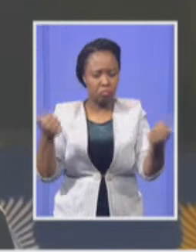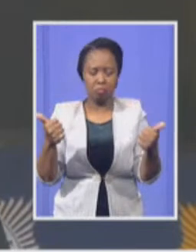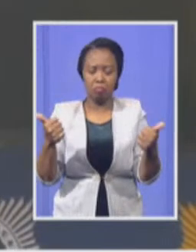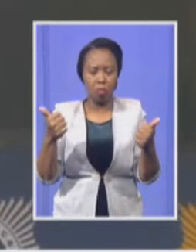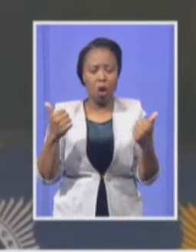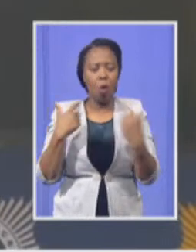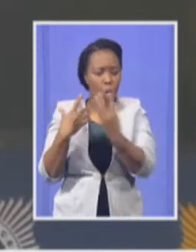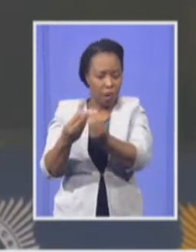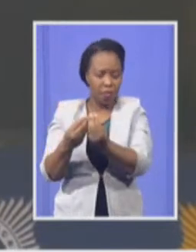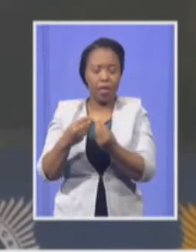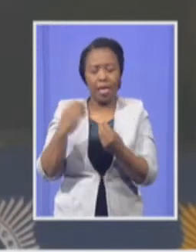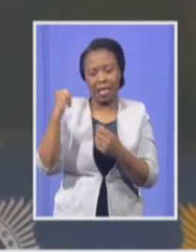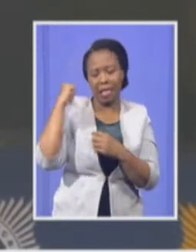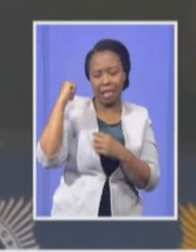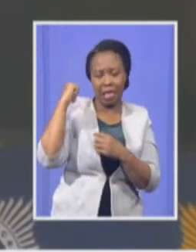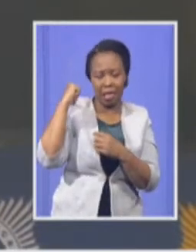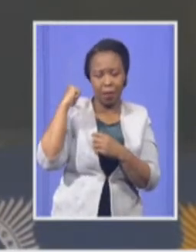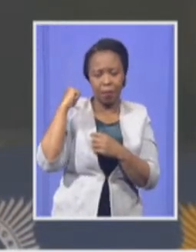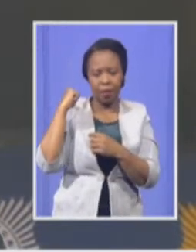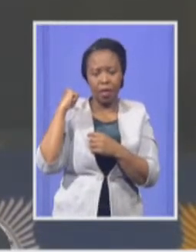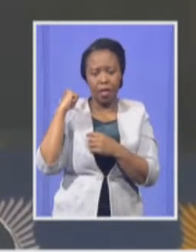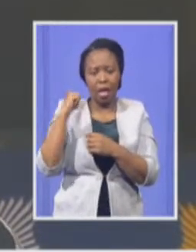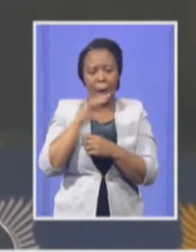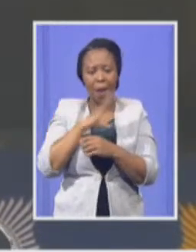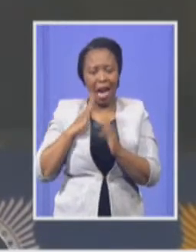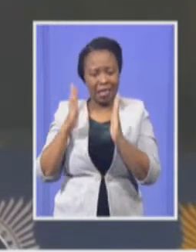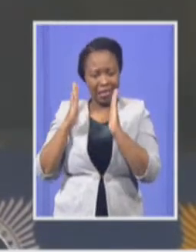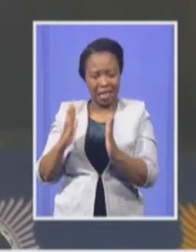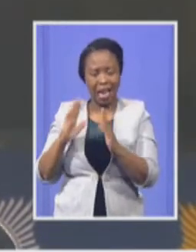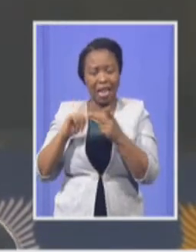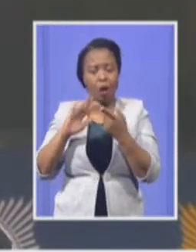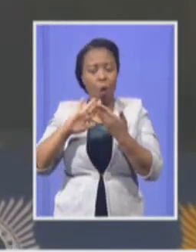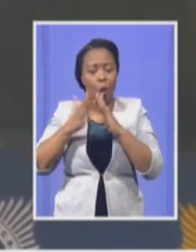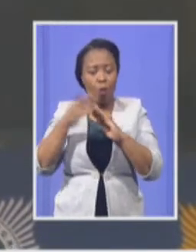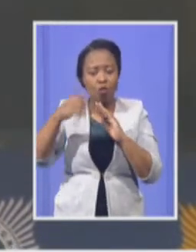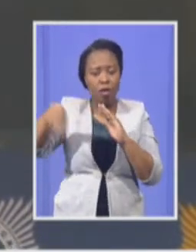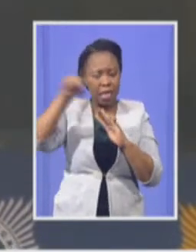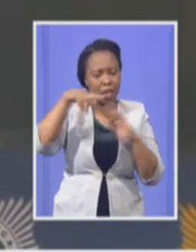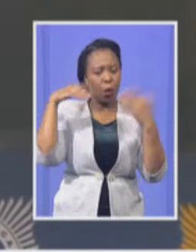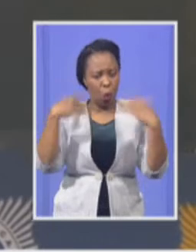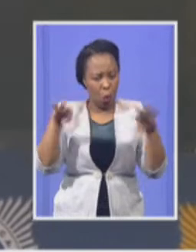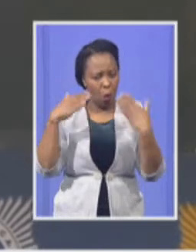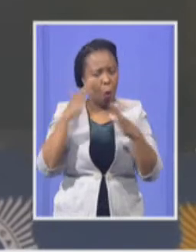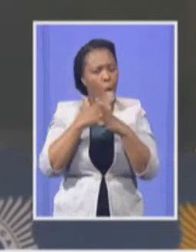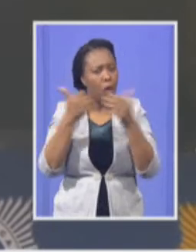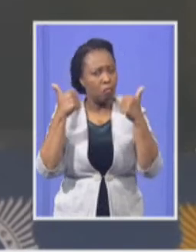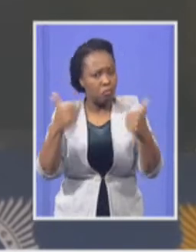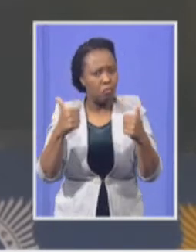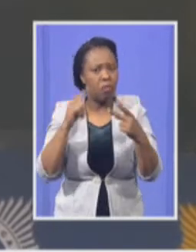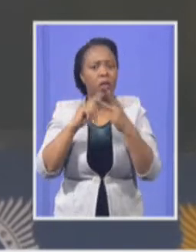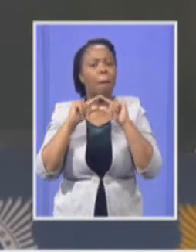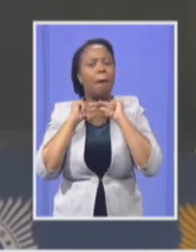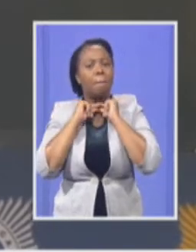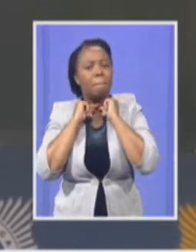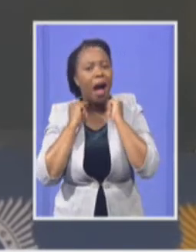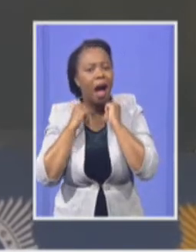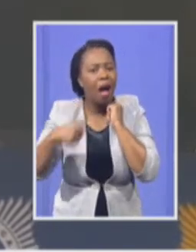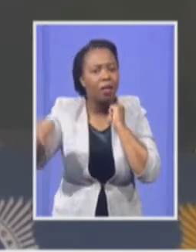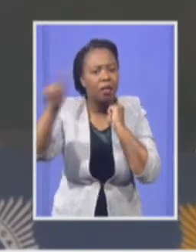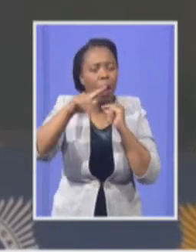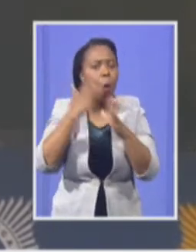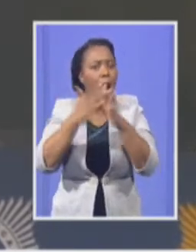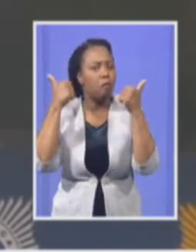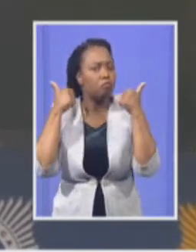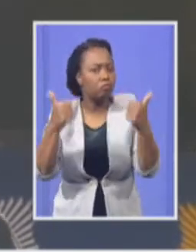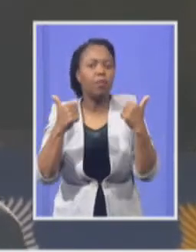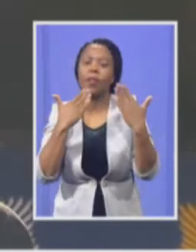izolo ngamakhansela ngibonile nomphakathi nisebenzisane kahle ngibonile nabefundisi nisebenzisane kahle siyabonga